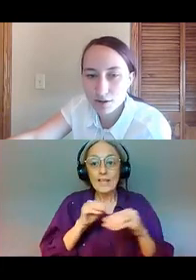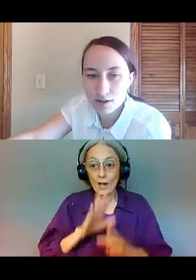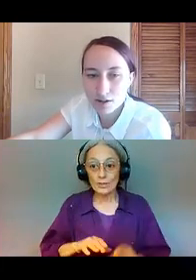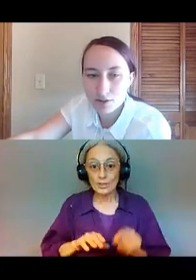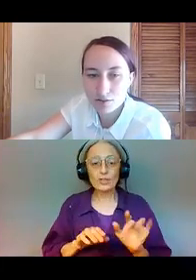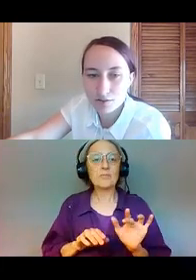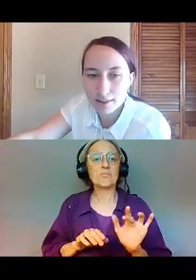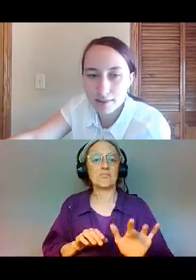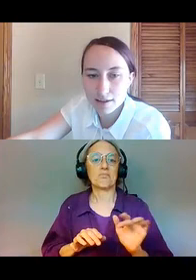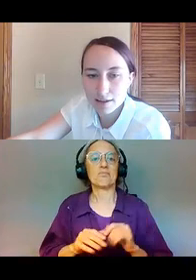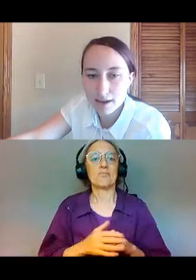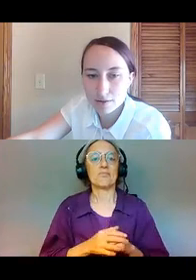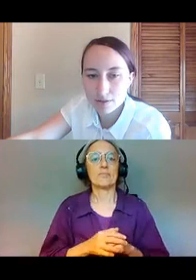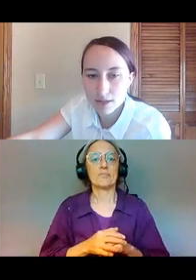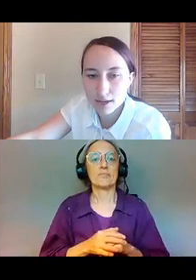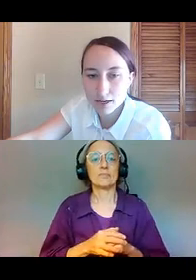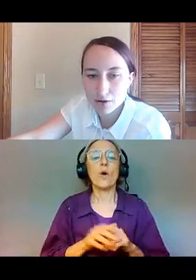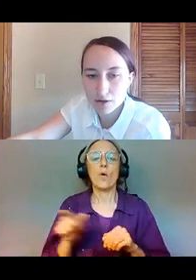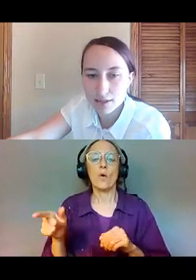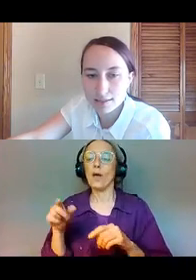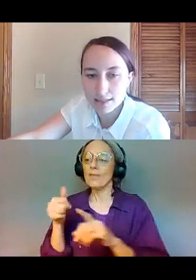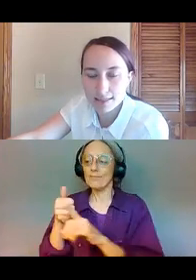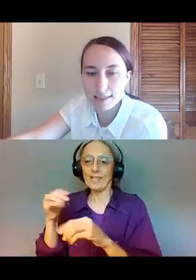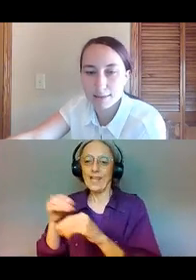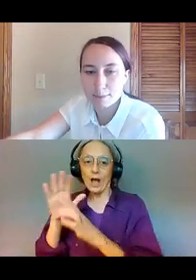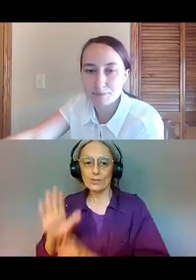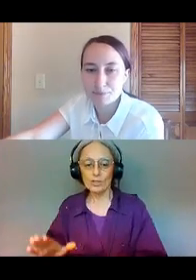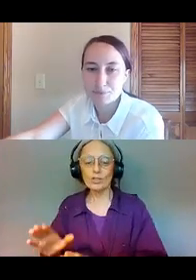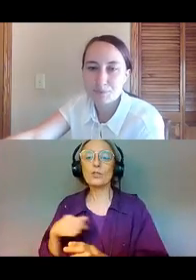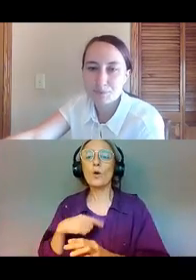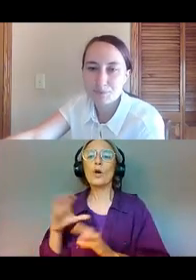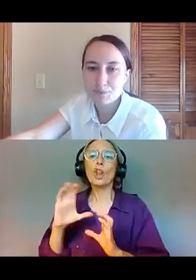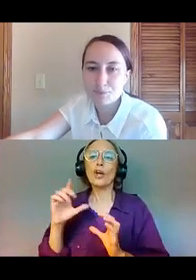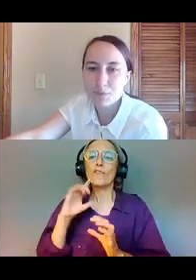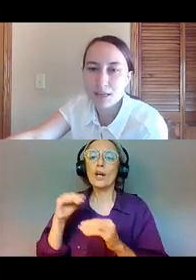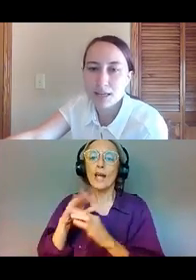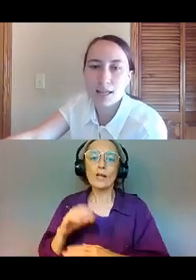here to find the counselor category and select it.